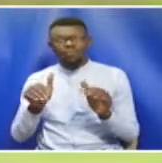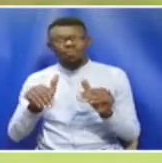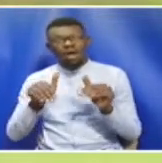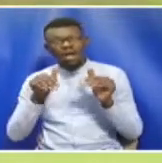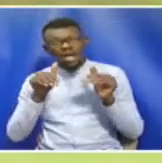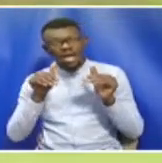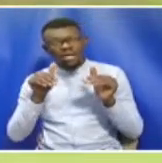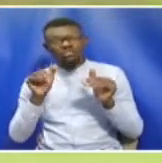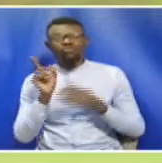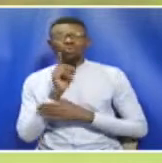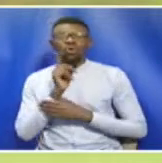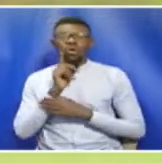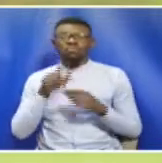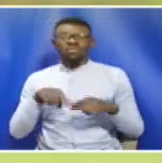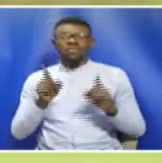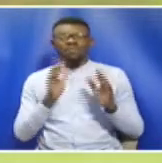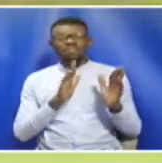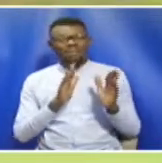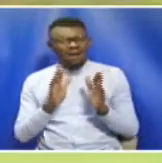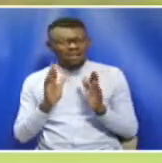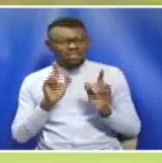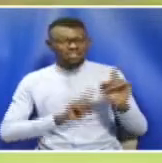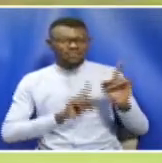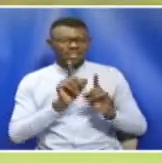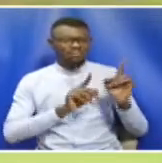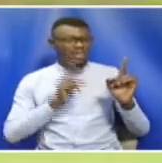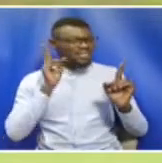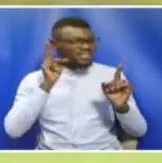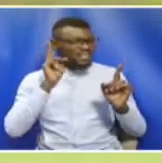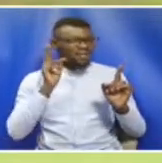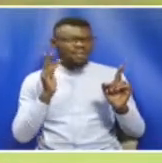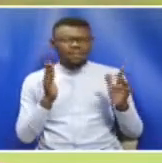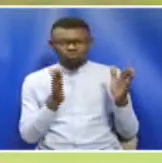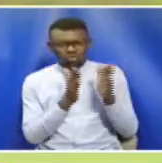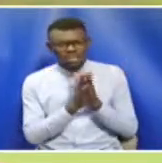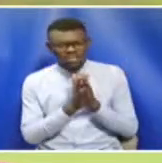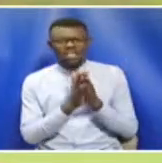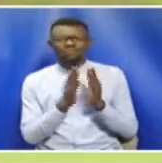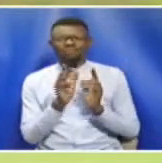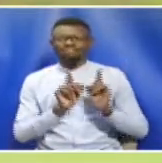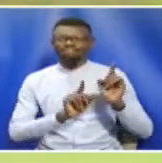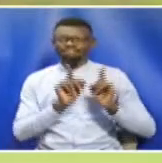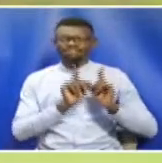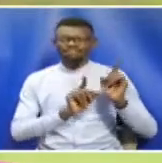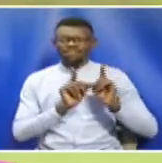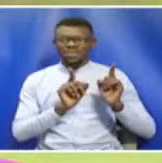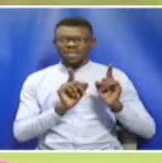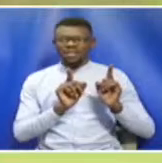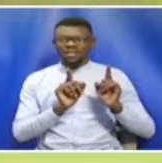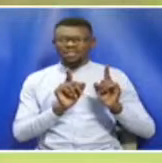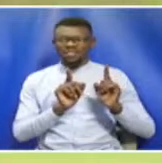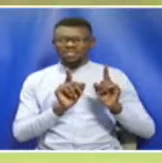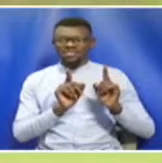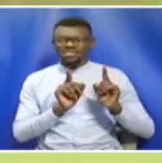because he also had an intention of going to Kisi, that they traveled together. But